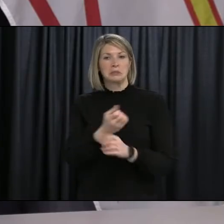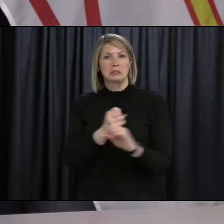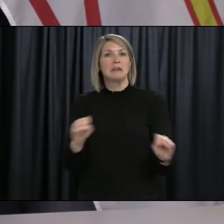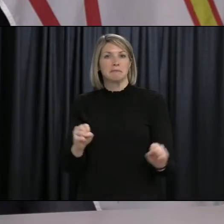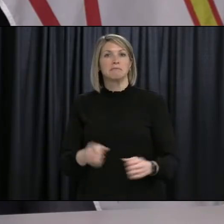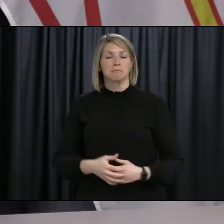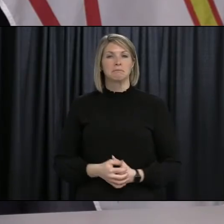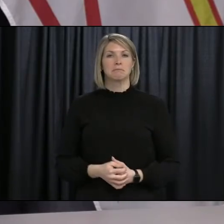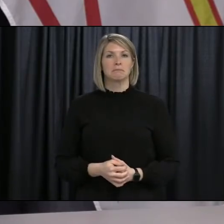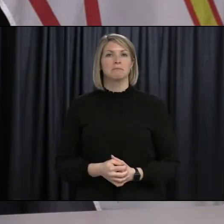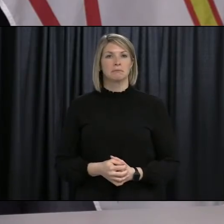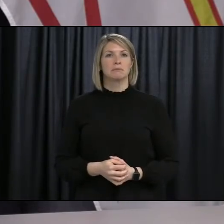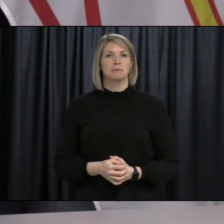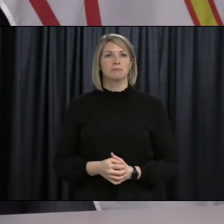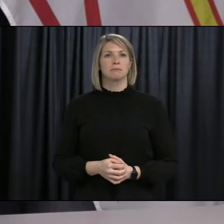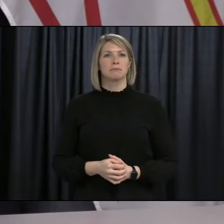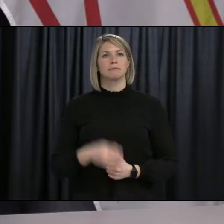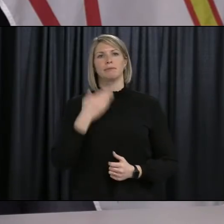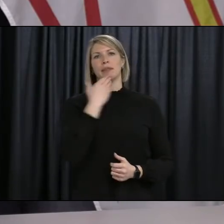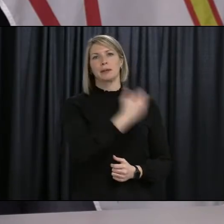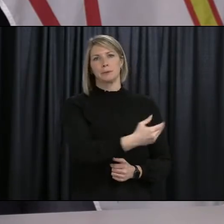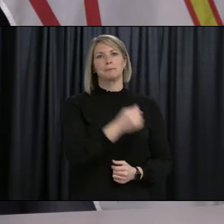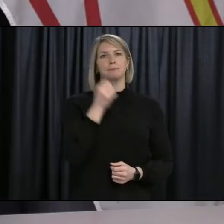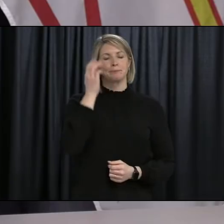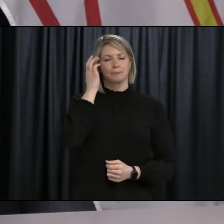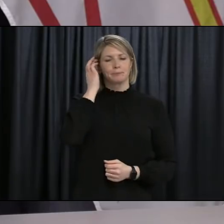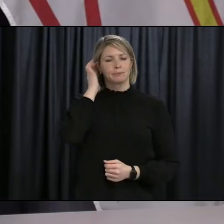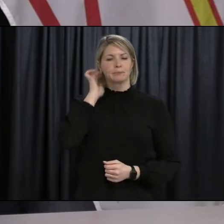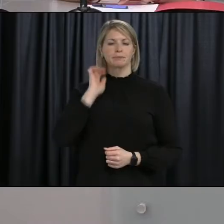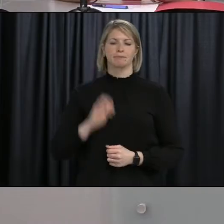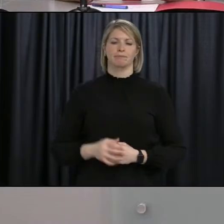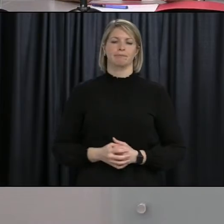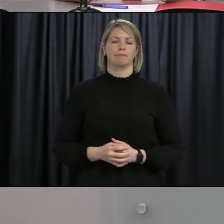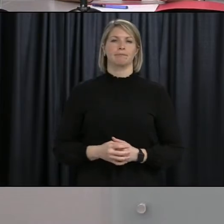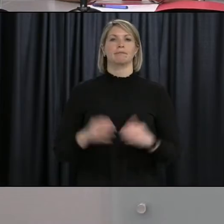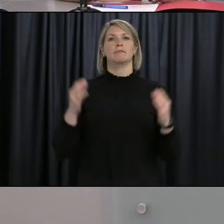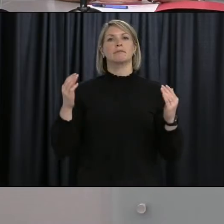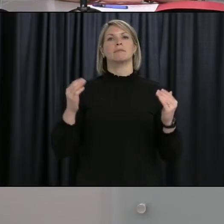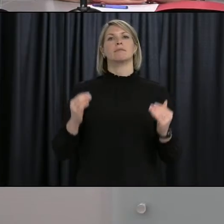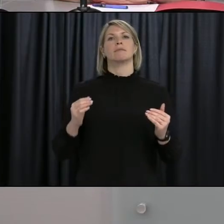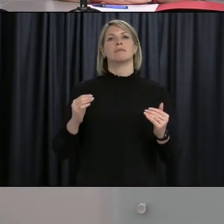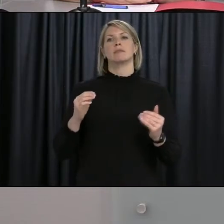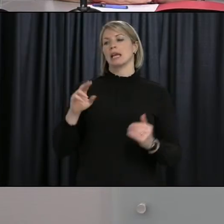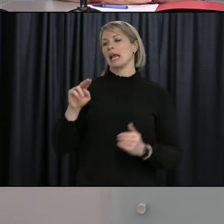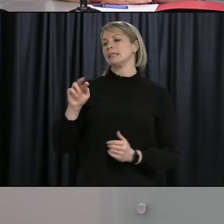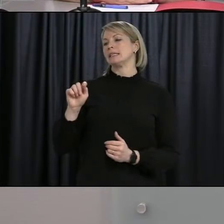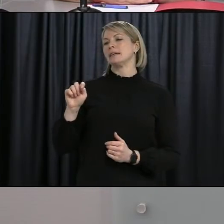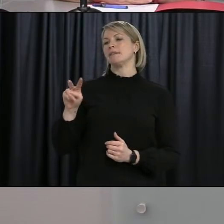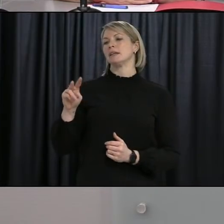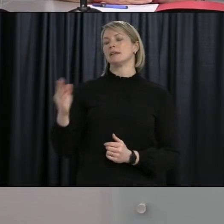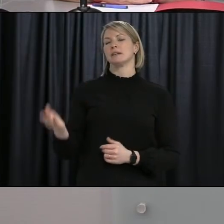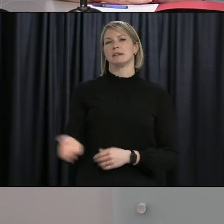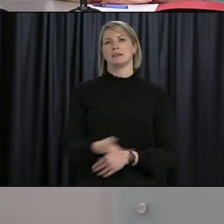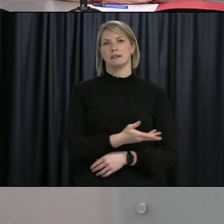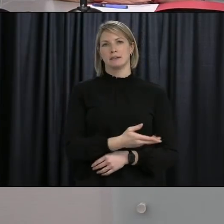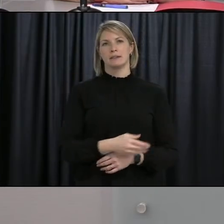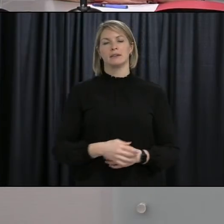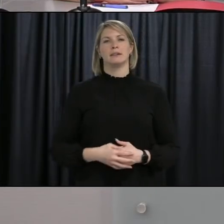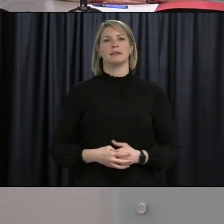situation. Thank you very much. Our next questions are from Kellyanne Roberts with NTV. Please go